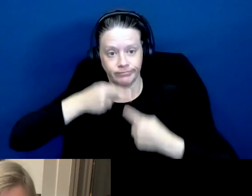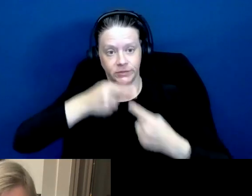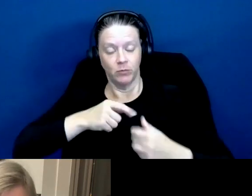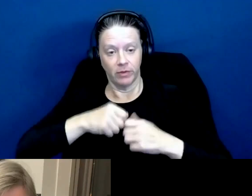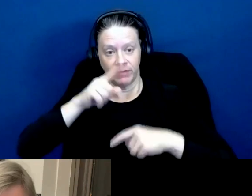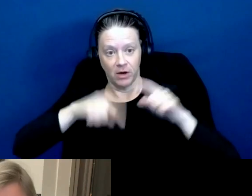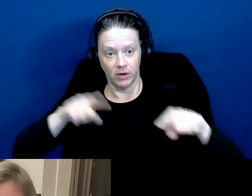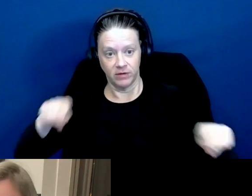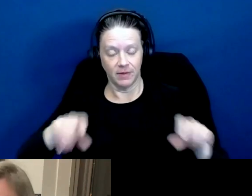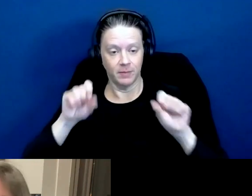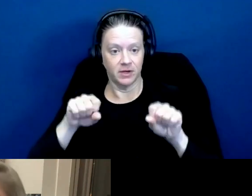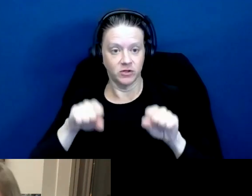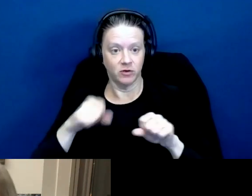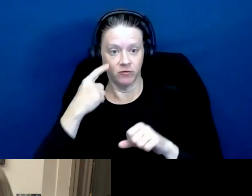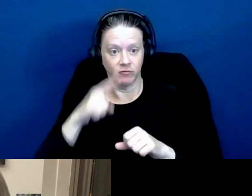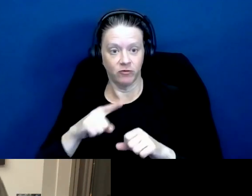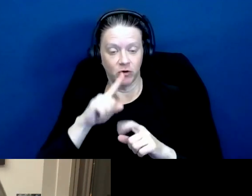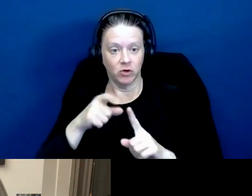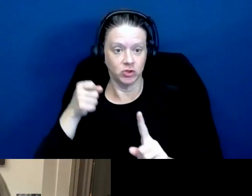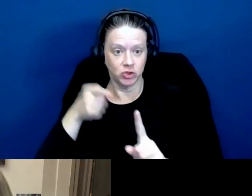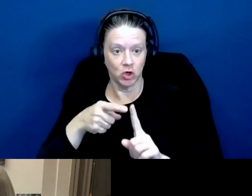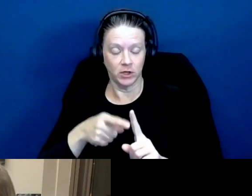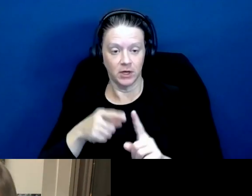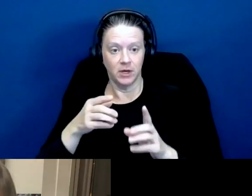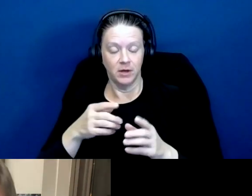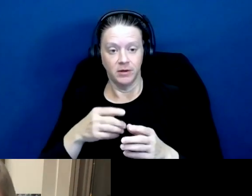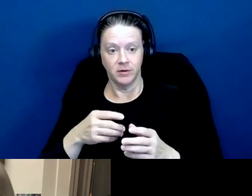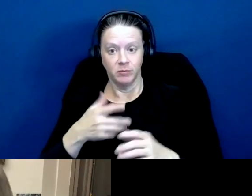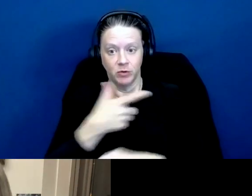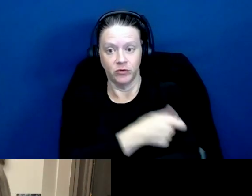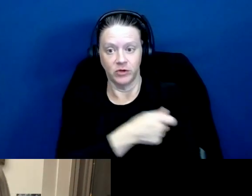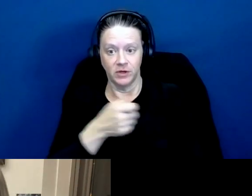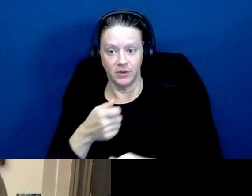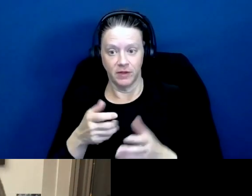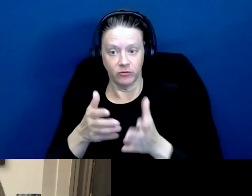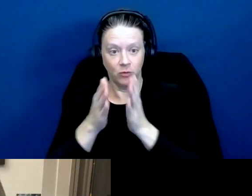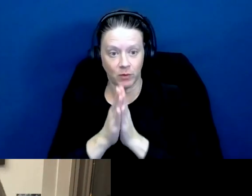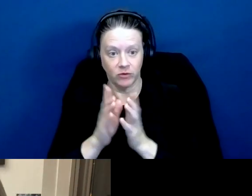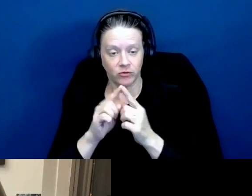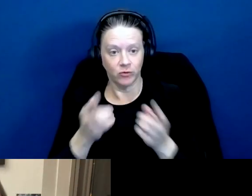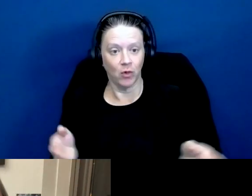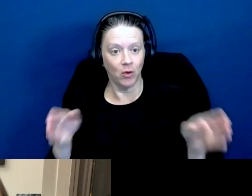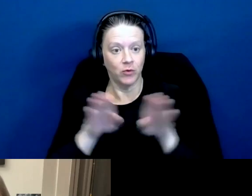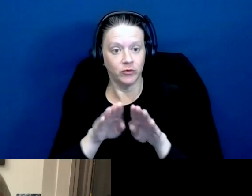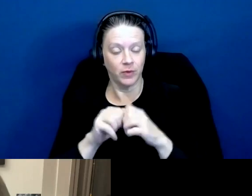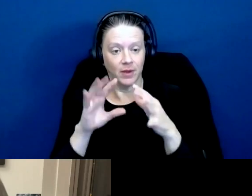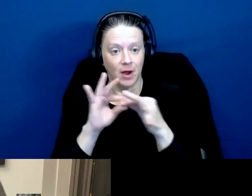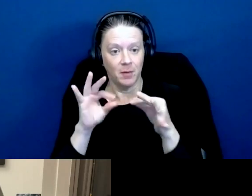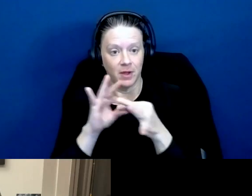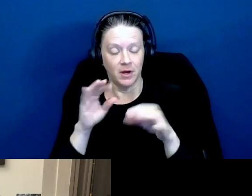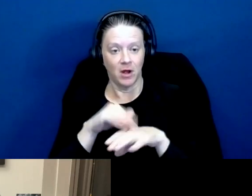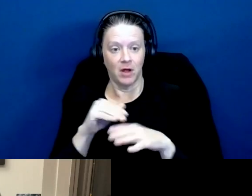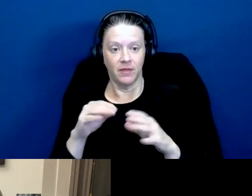targeted boosters. And I know we're at the very end, and there's a request to close with a comment on the